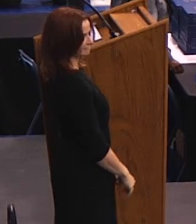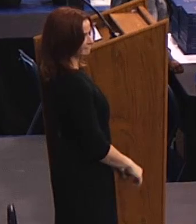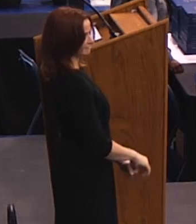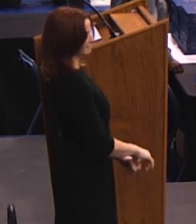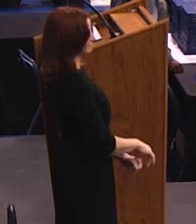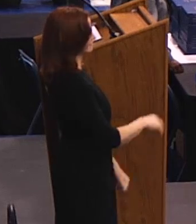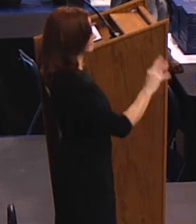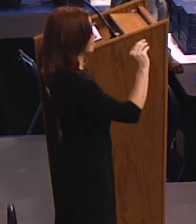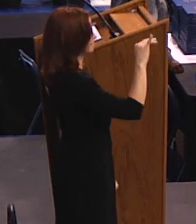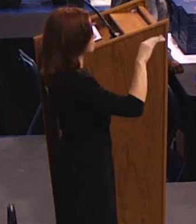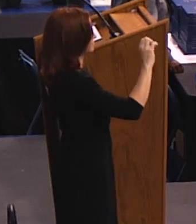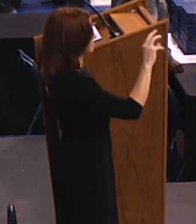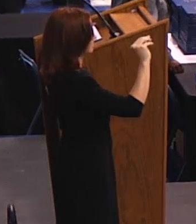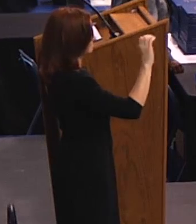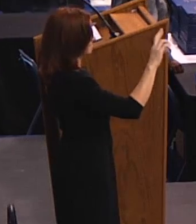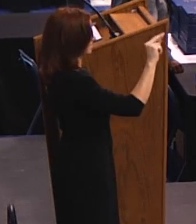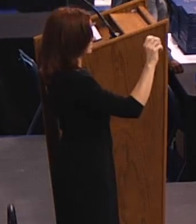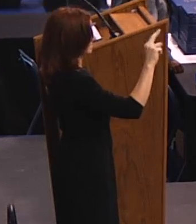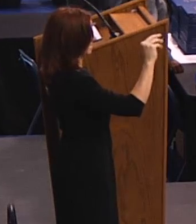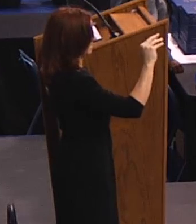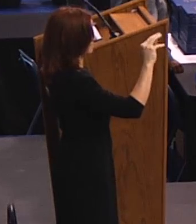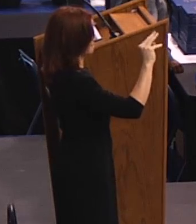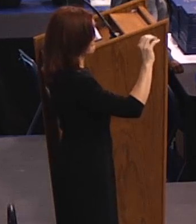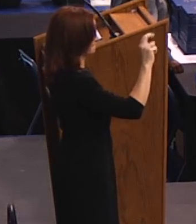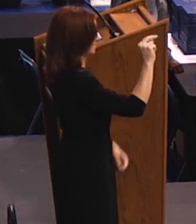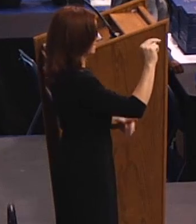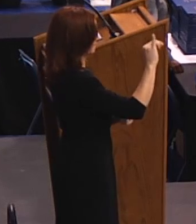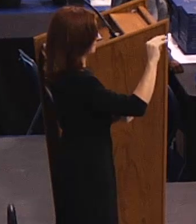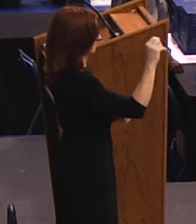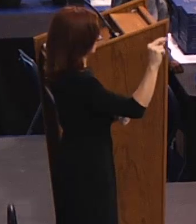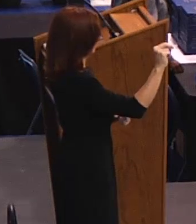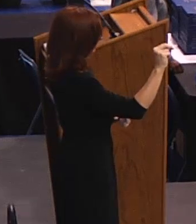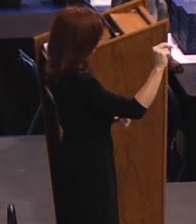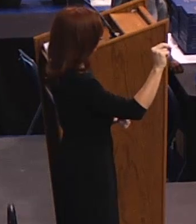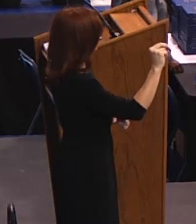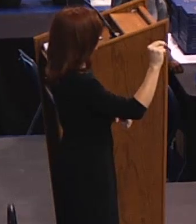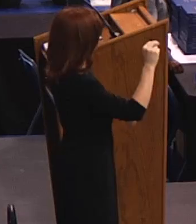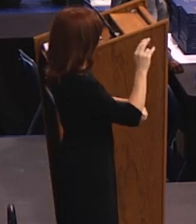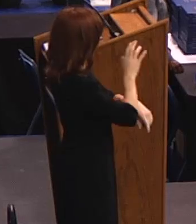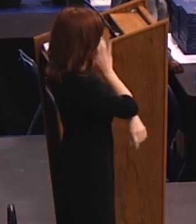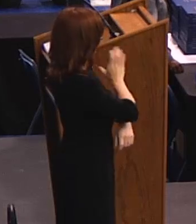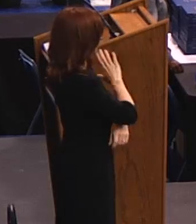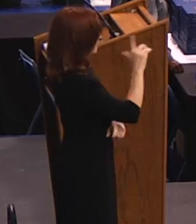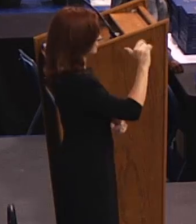Corrine Marie McMenamin, Clinical Laboratory Technician.